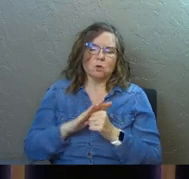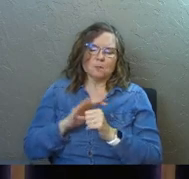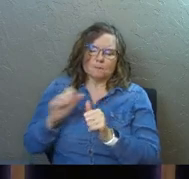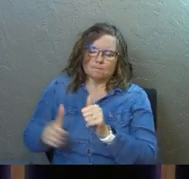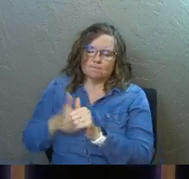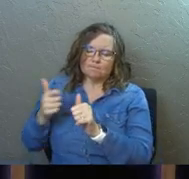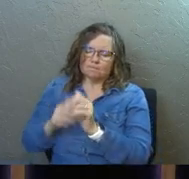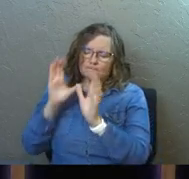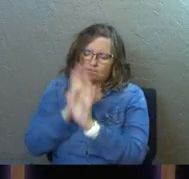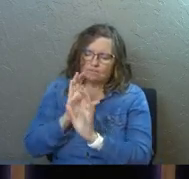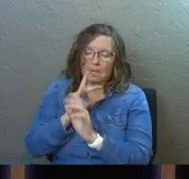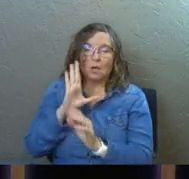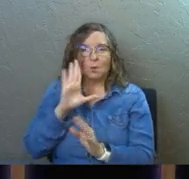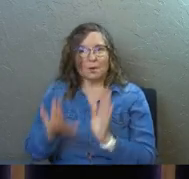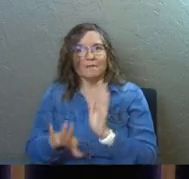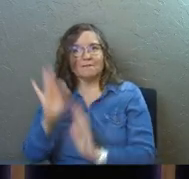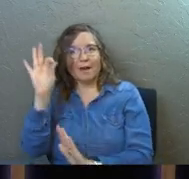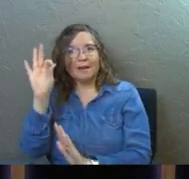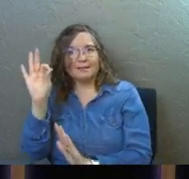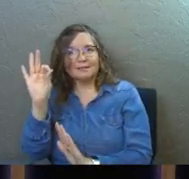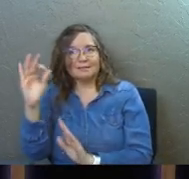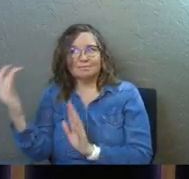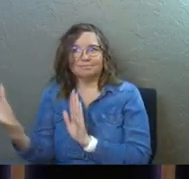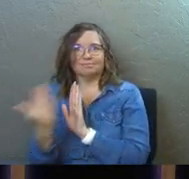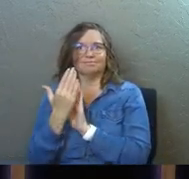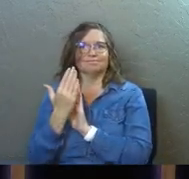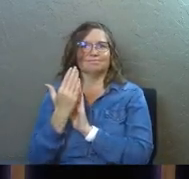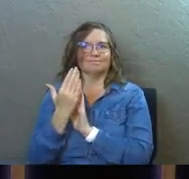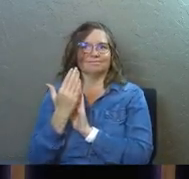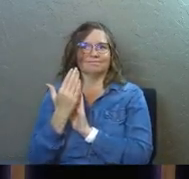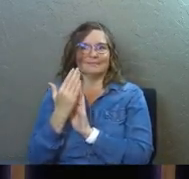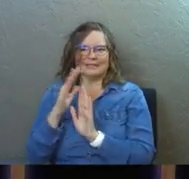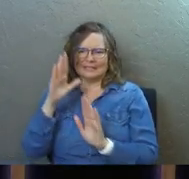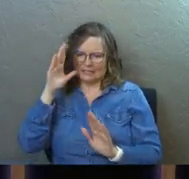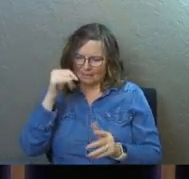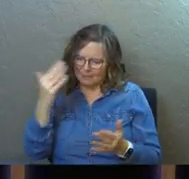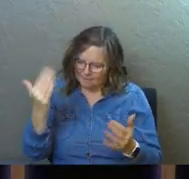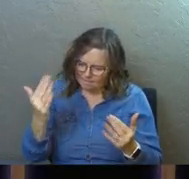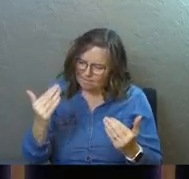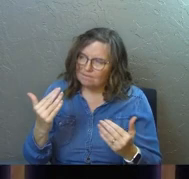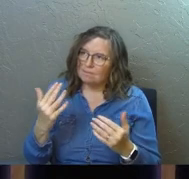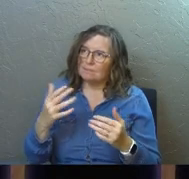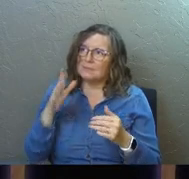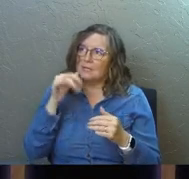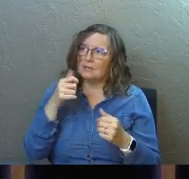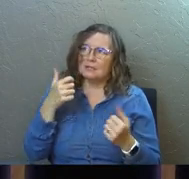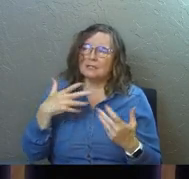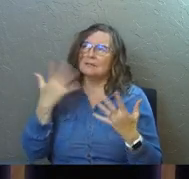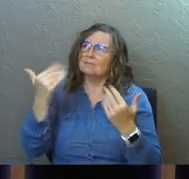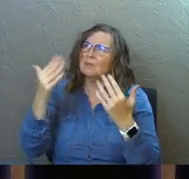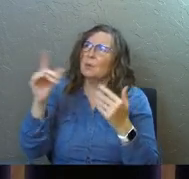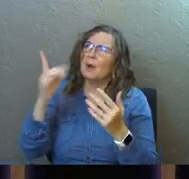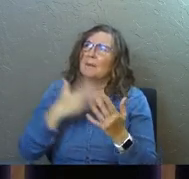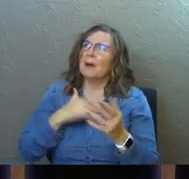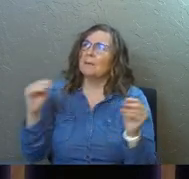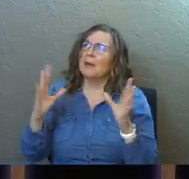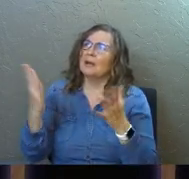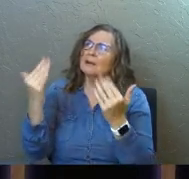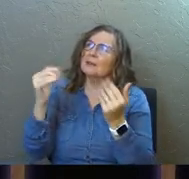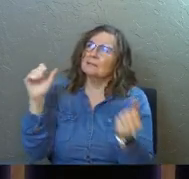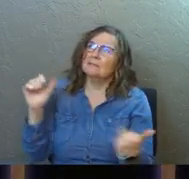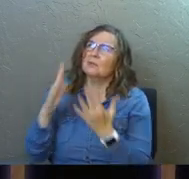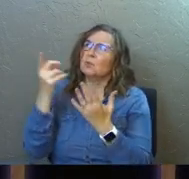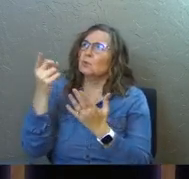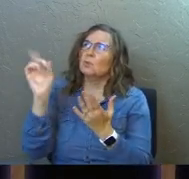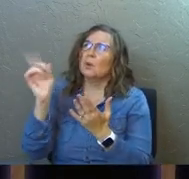me. Seek after God. Demand it. Be stubborn about it. Go to him angry about it. Where's my miracle